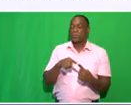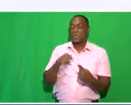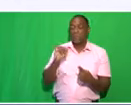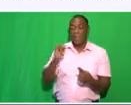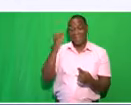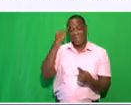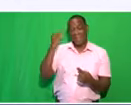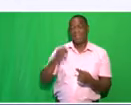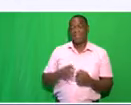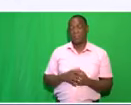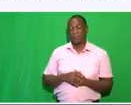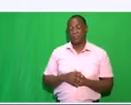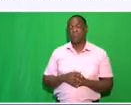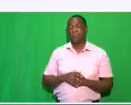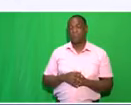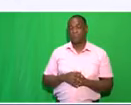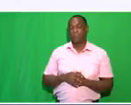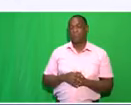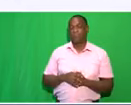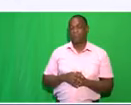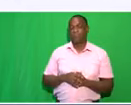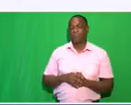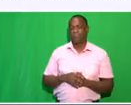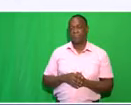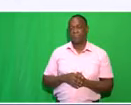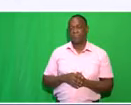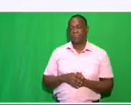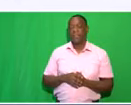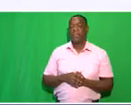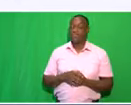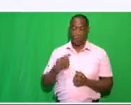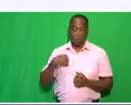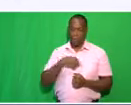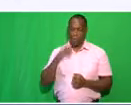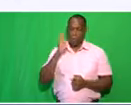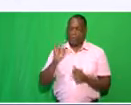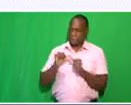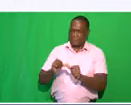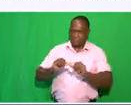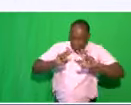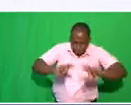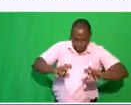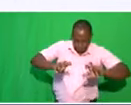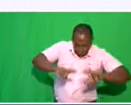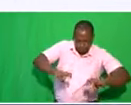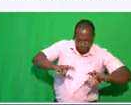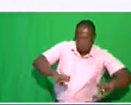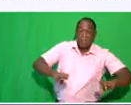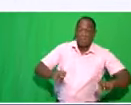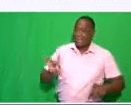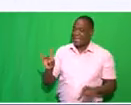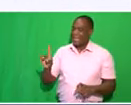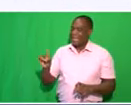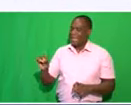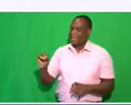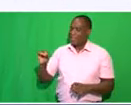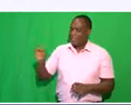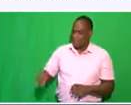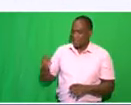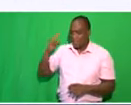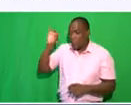idea, which we will continue to examine. We do have an 80% allocation of places to